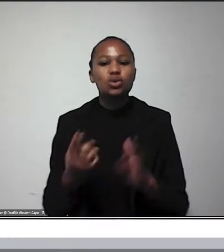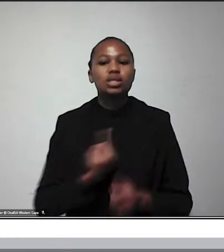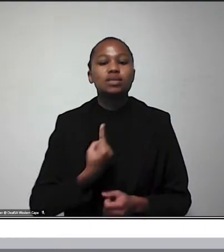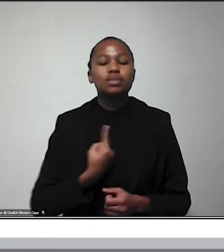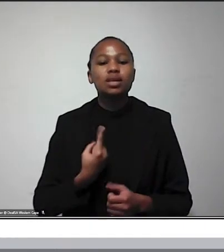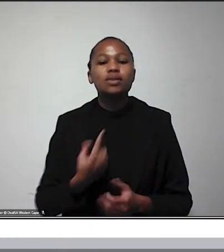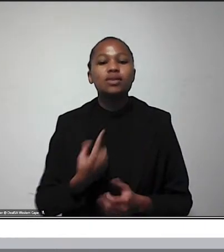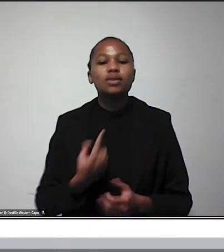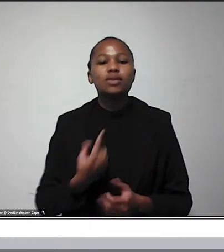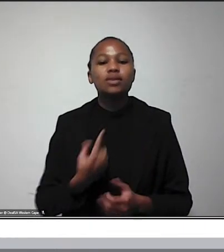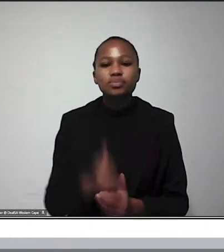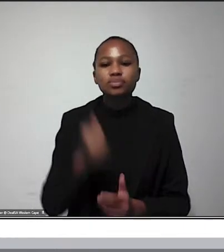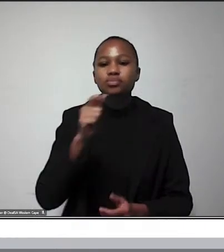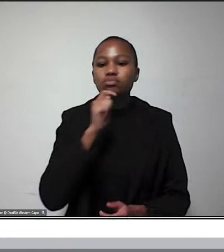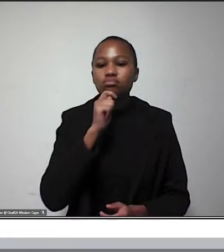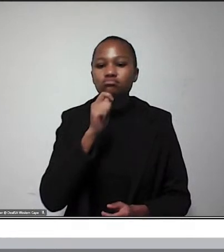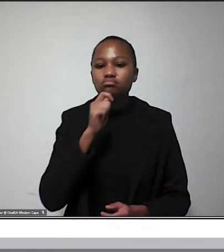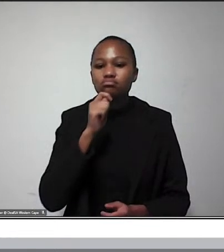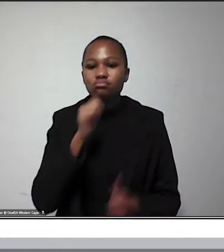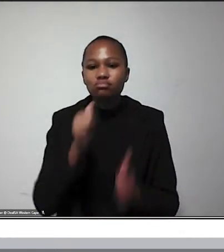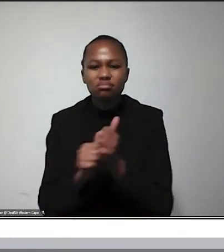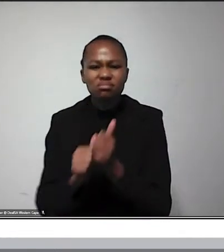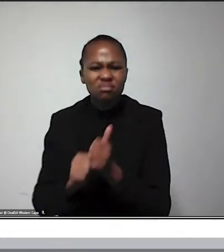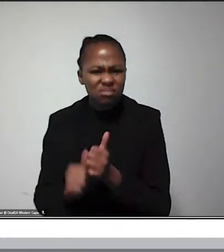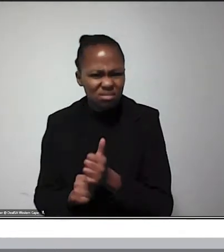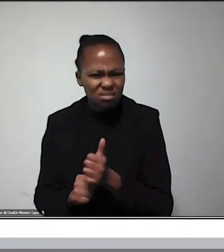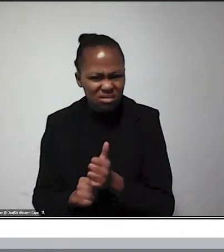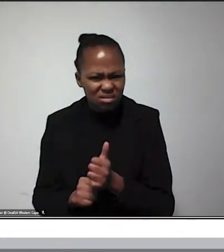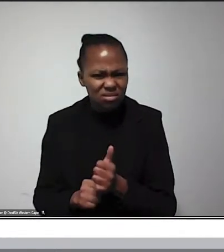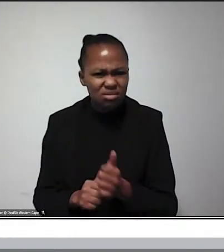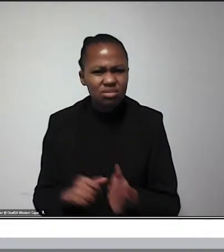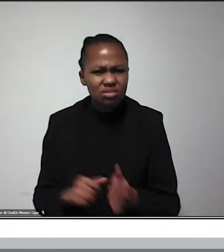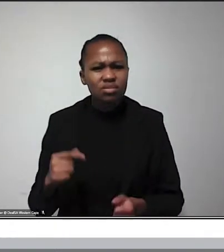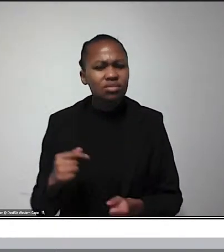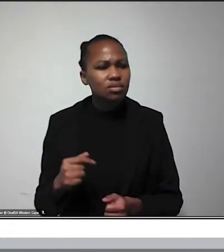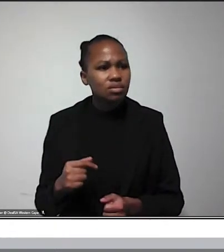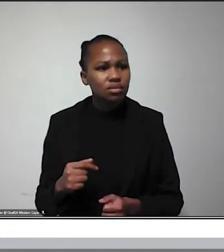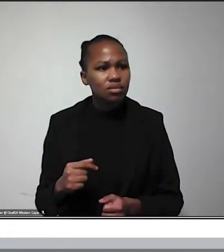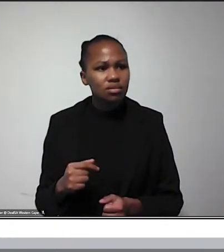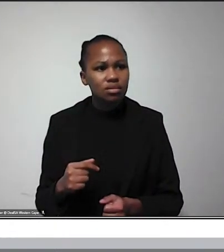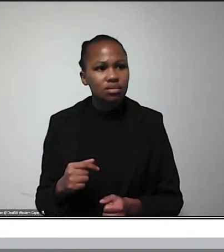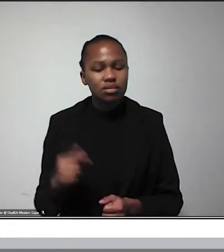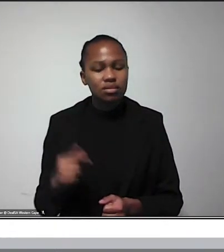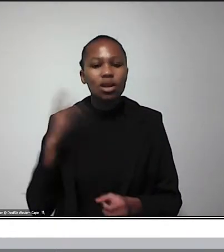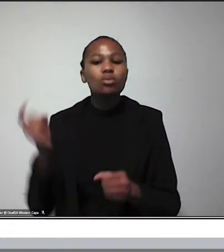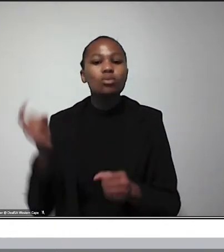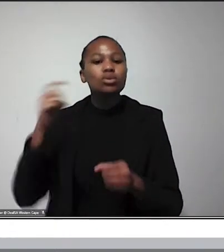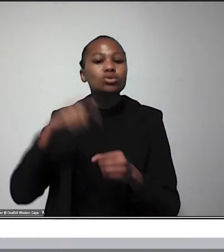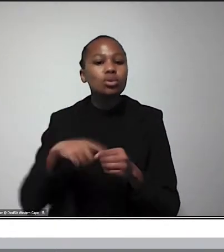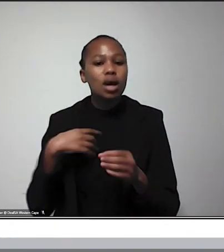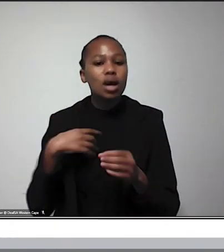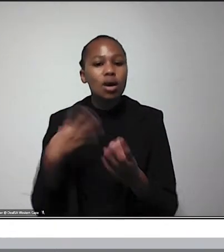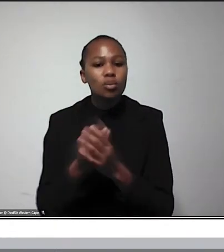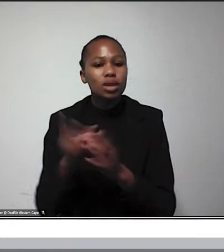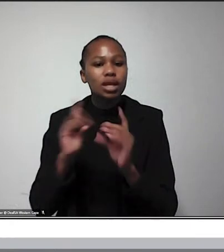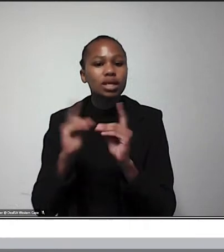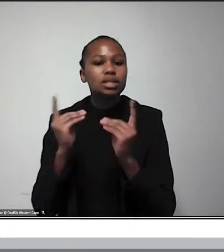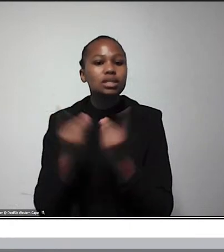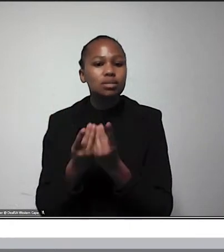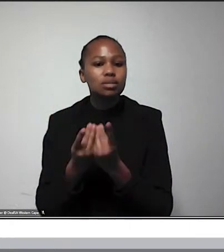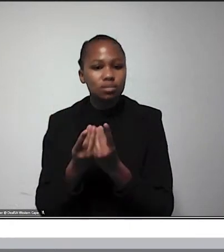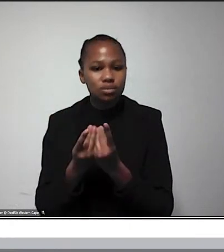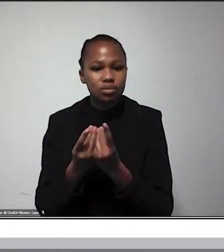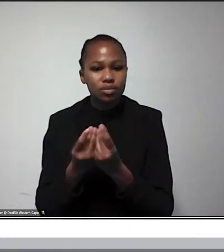Good morning, colleagues. As Ms. Matoiti indicated, I'm Tsepo Morokong. I'll be joining in. I'm with the department under the